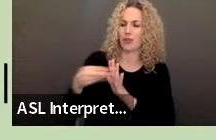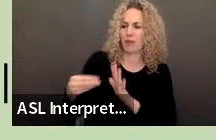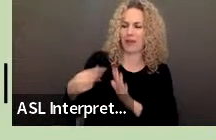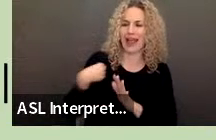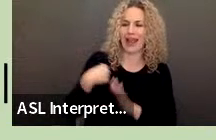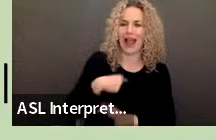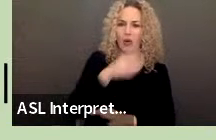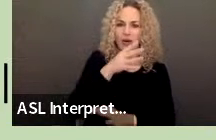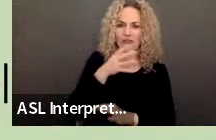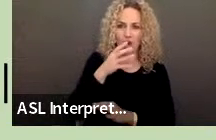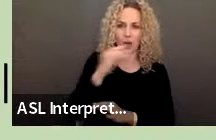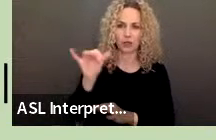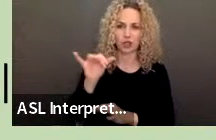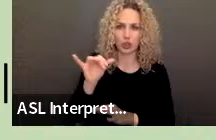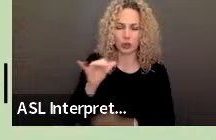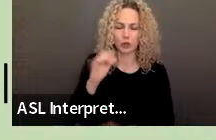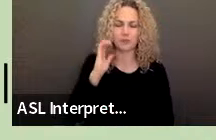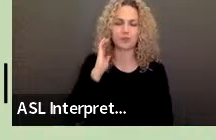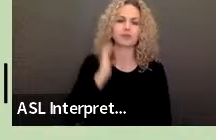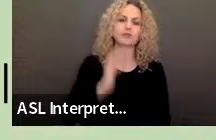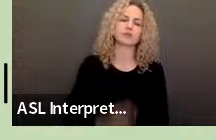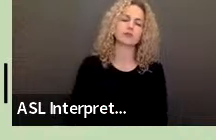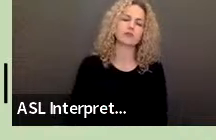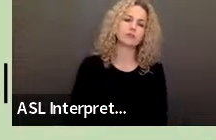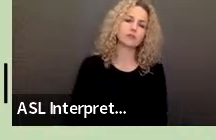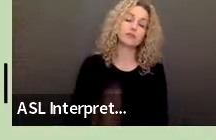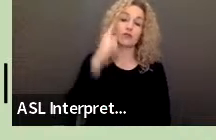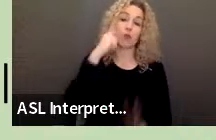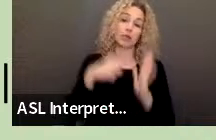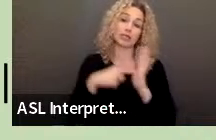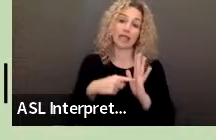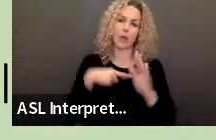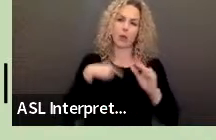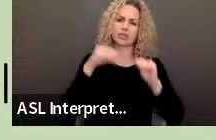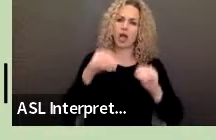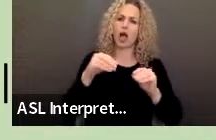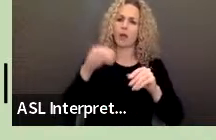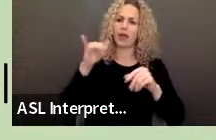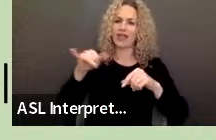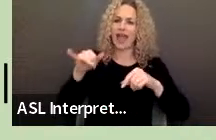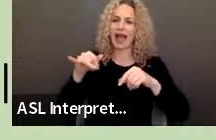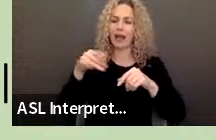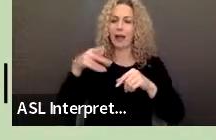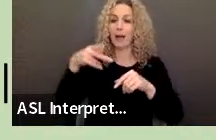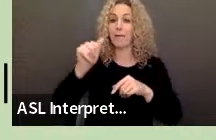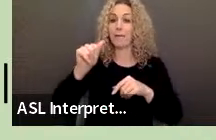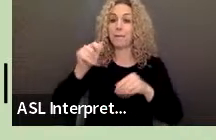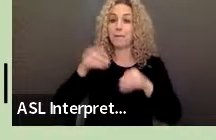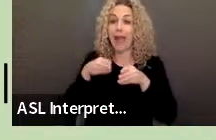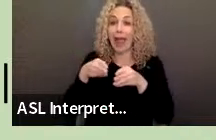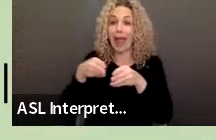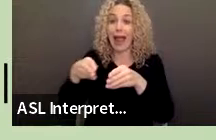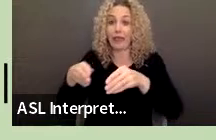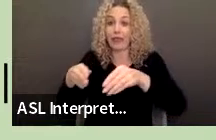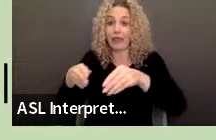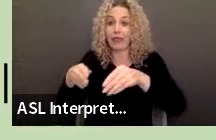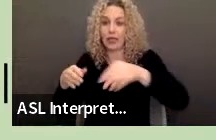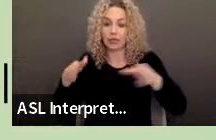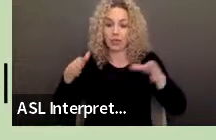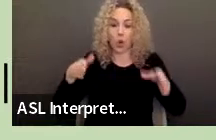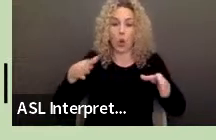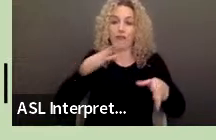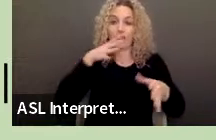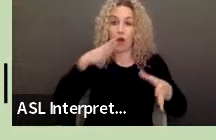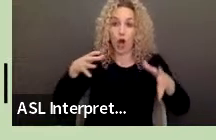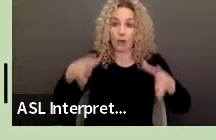example, we have installed a perimeter path that circles the entire farm. So it's a